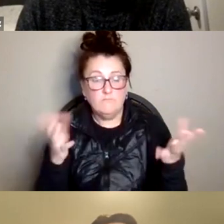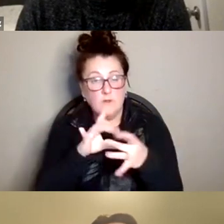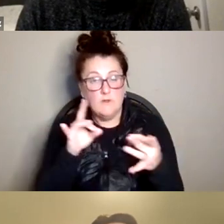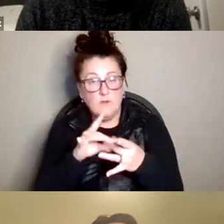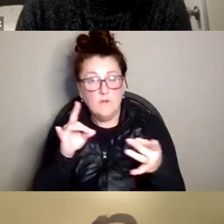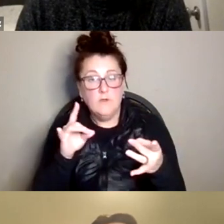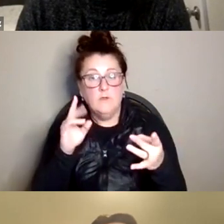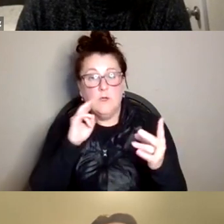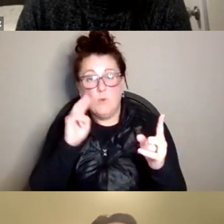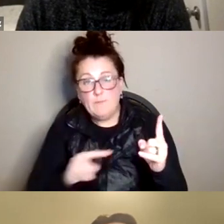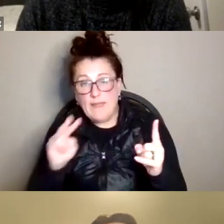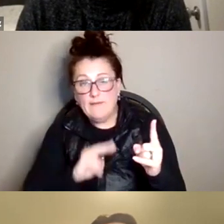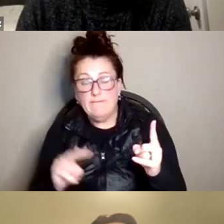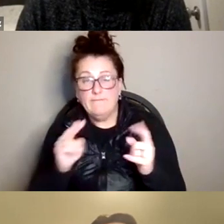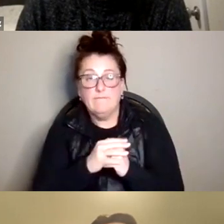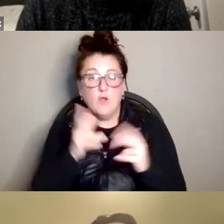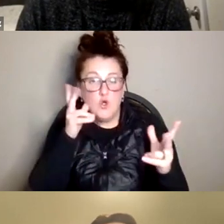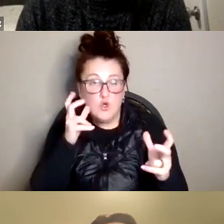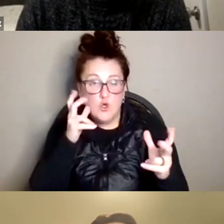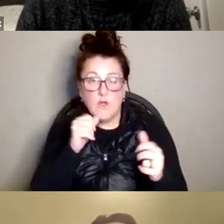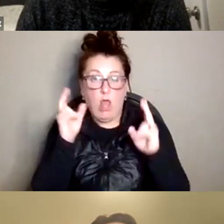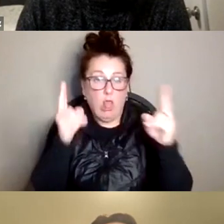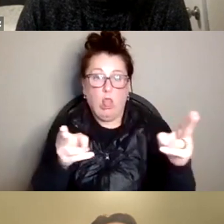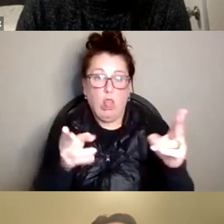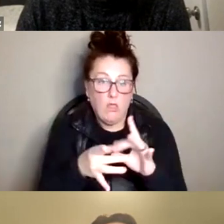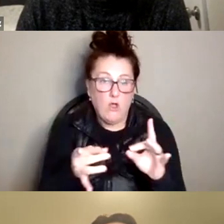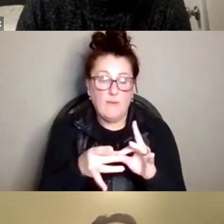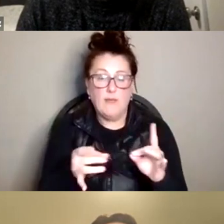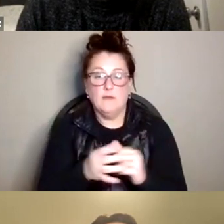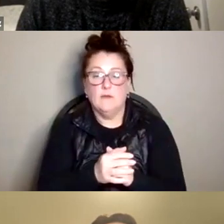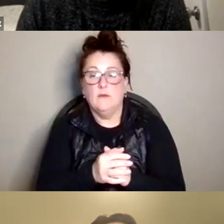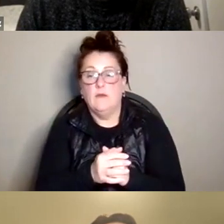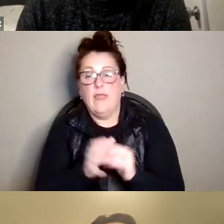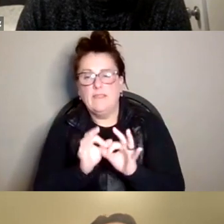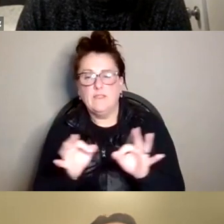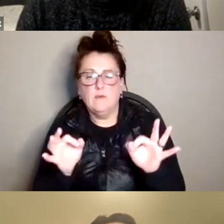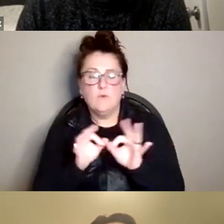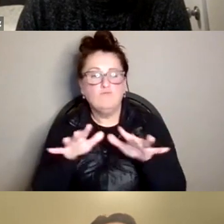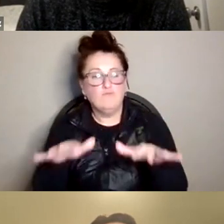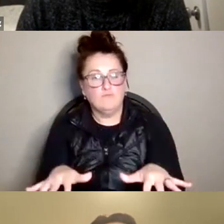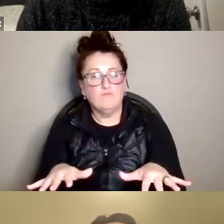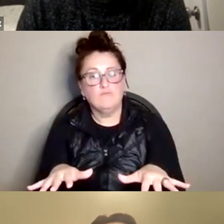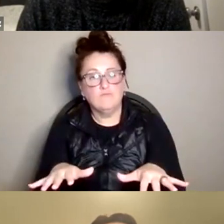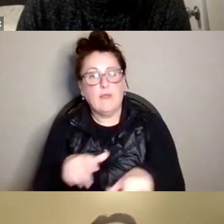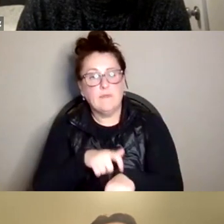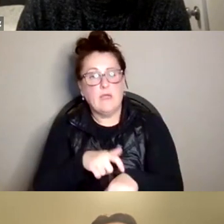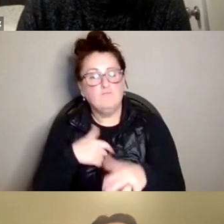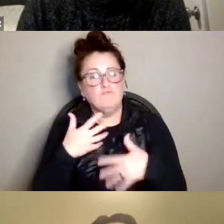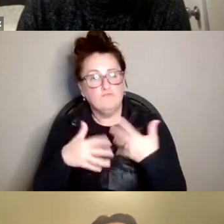heard. So rather than, you know, being rushed to comment, I think it's important for us to be deliberate and to have some time to